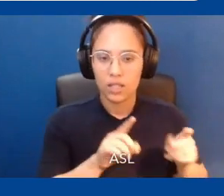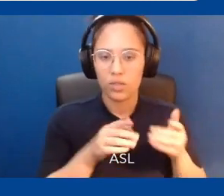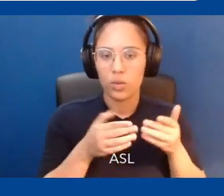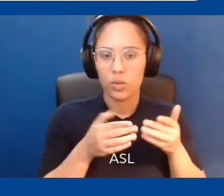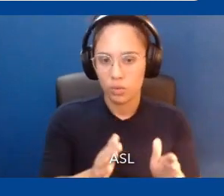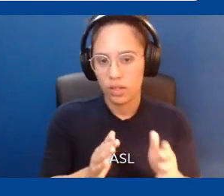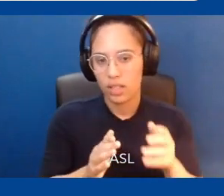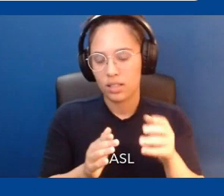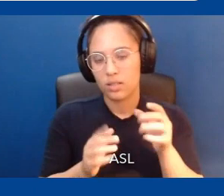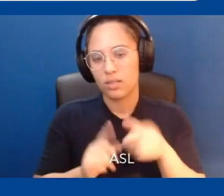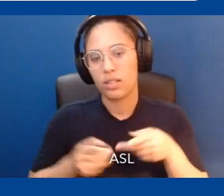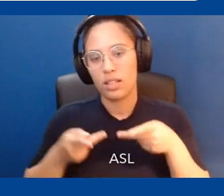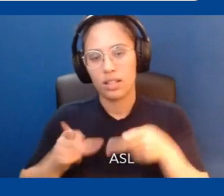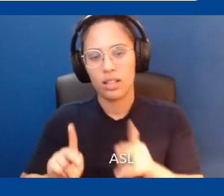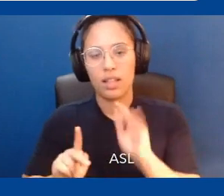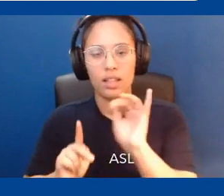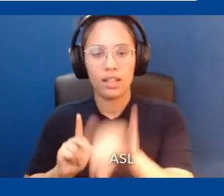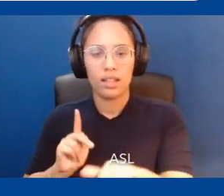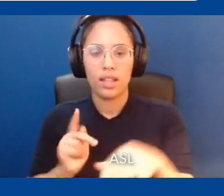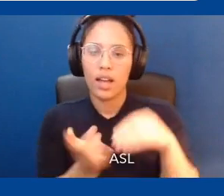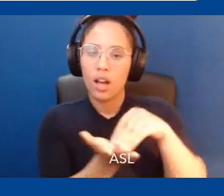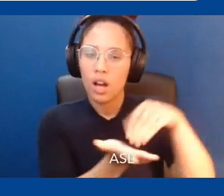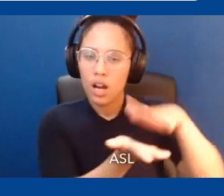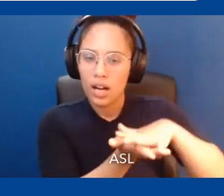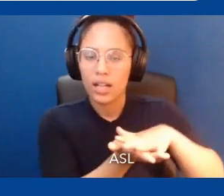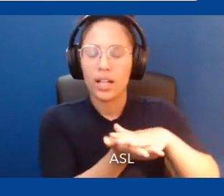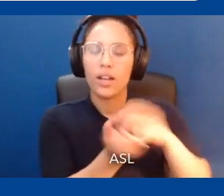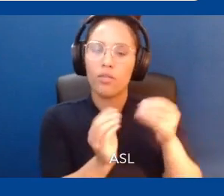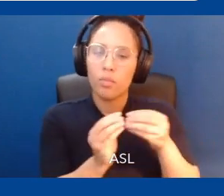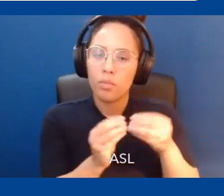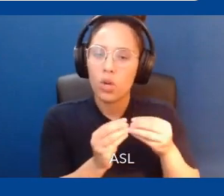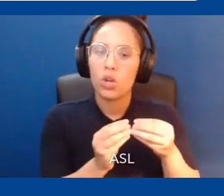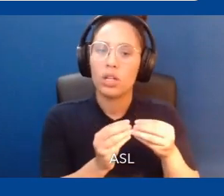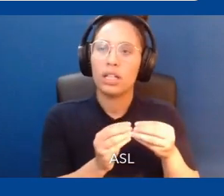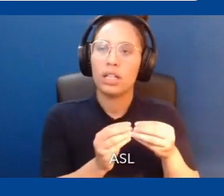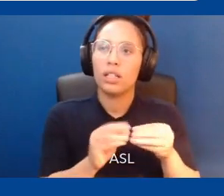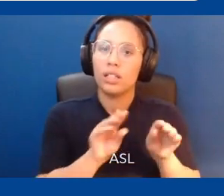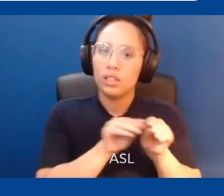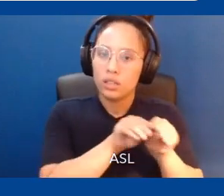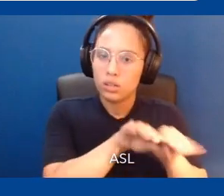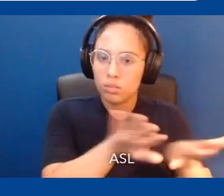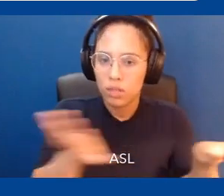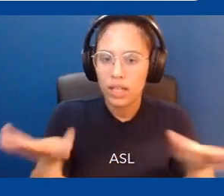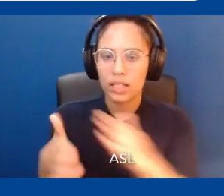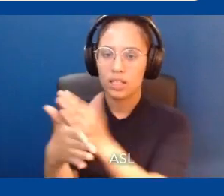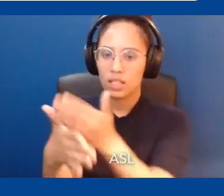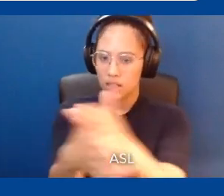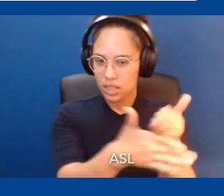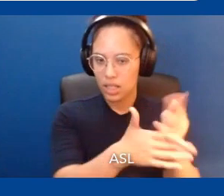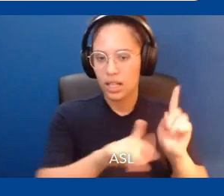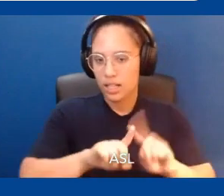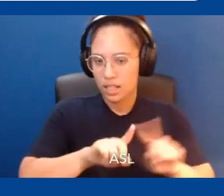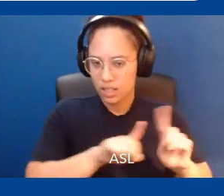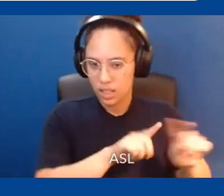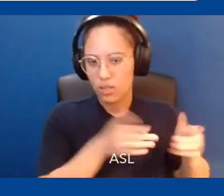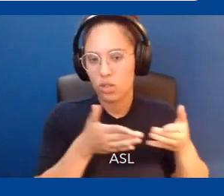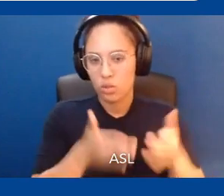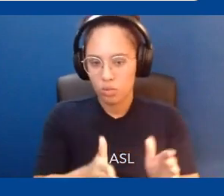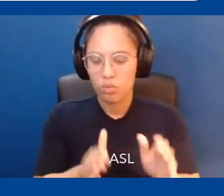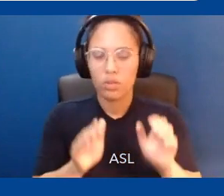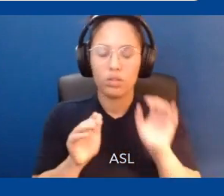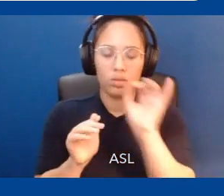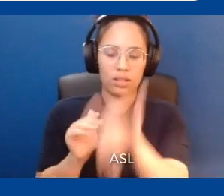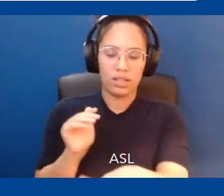archive circulate in different ways and to settle a dialogue with the